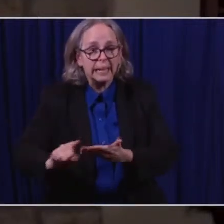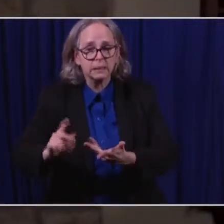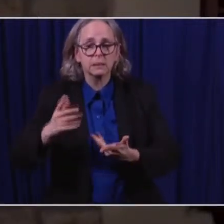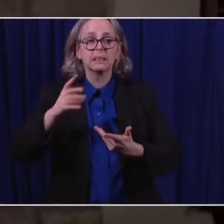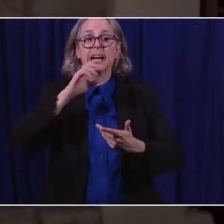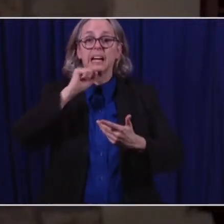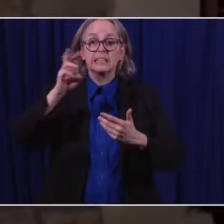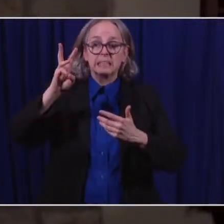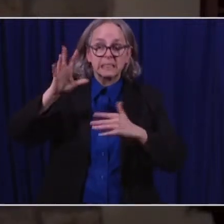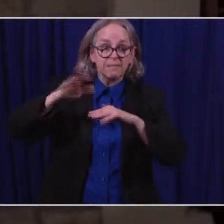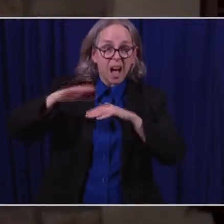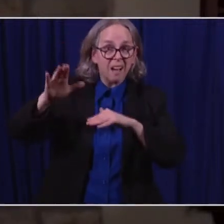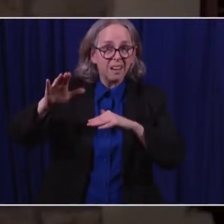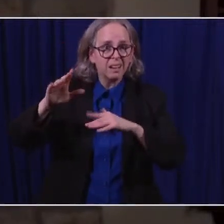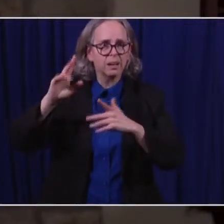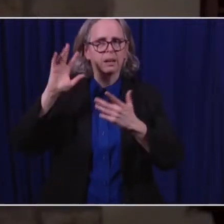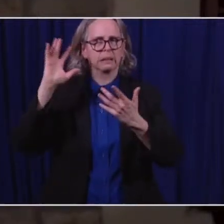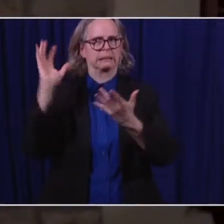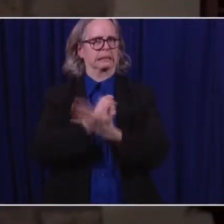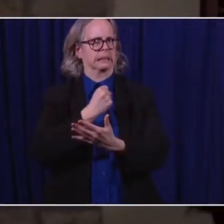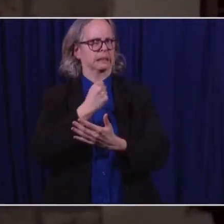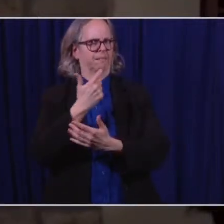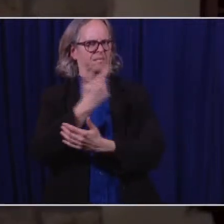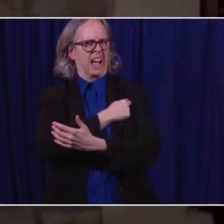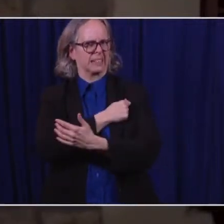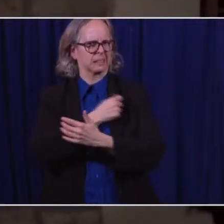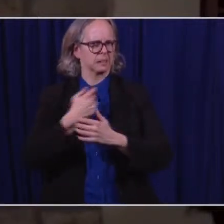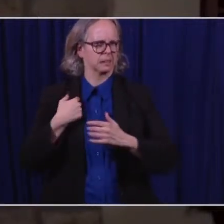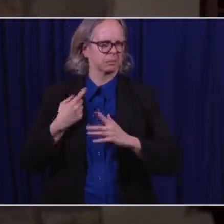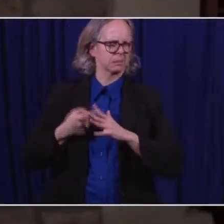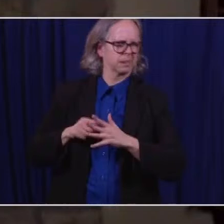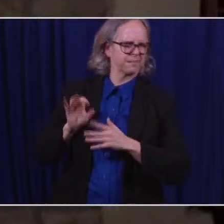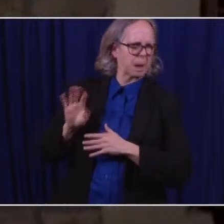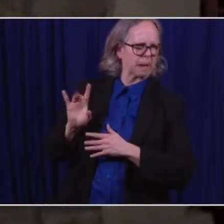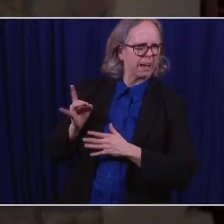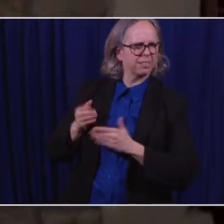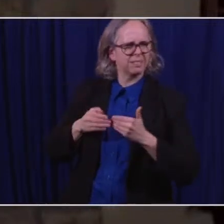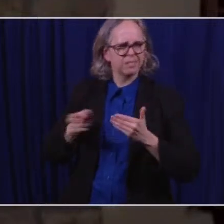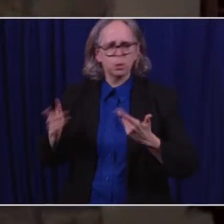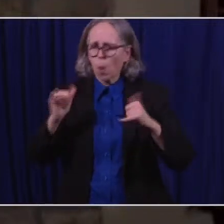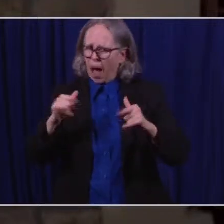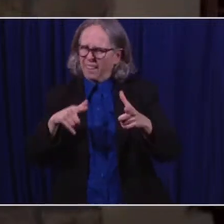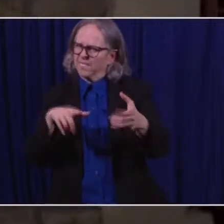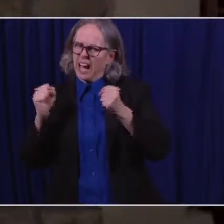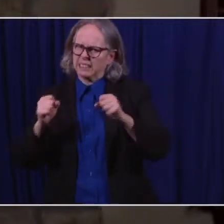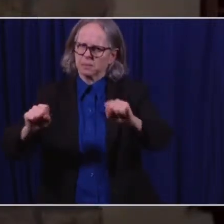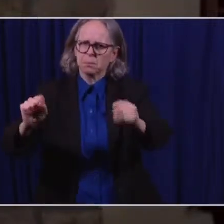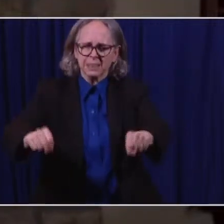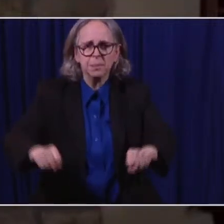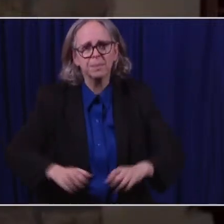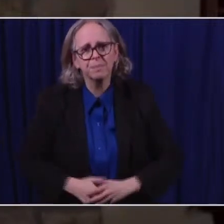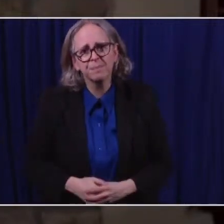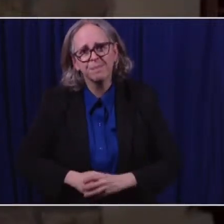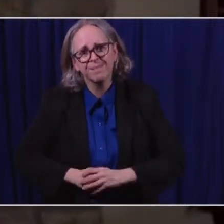be eligible, and we'll just keep doing those just as fast as we can do them, as much vaccine as we can get in.